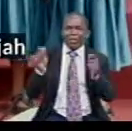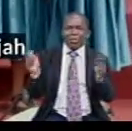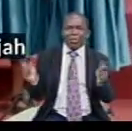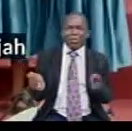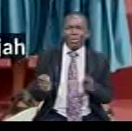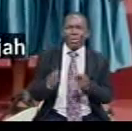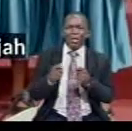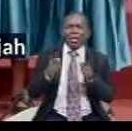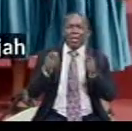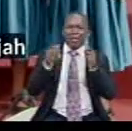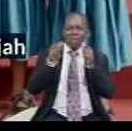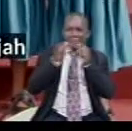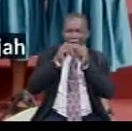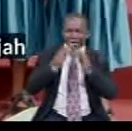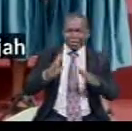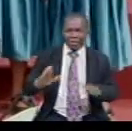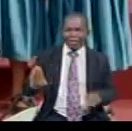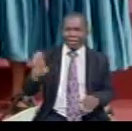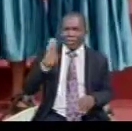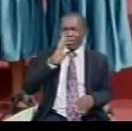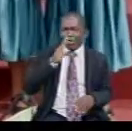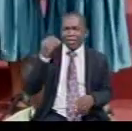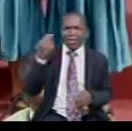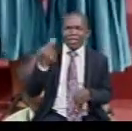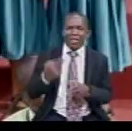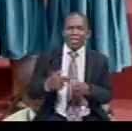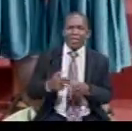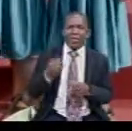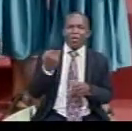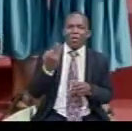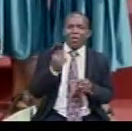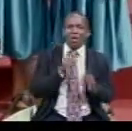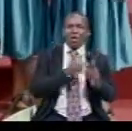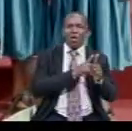Hallelujah. Blessed be the name. We are worshiping.